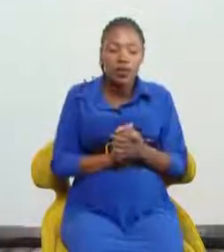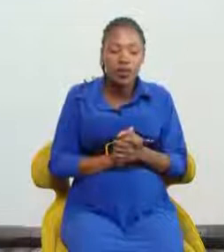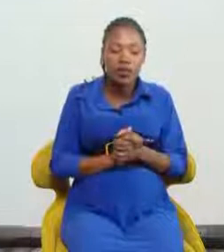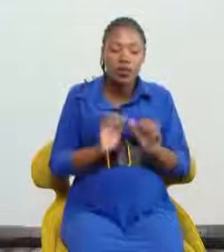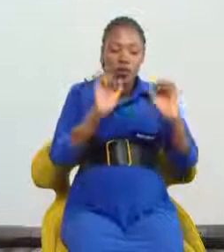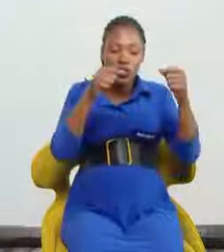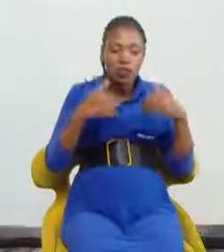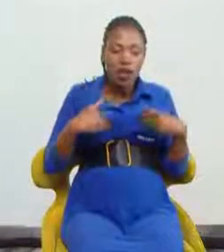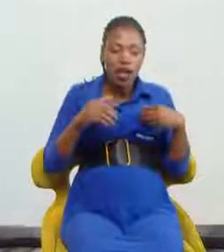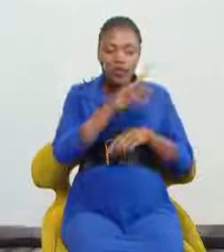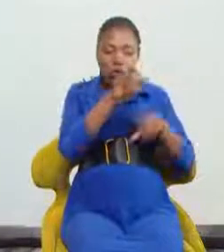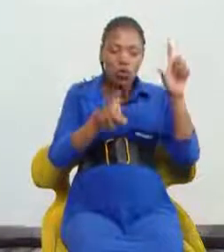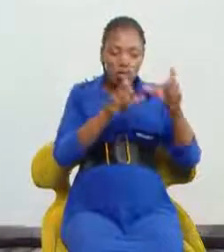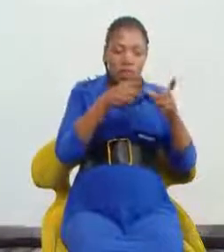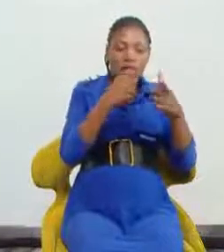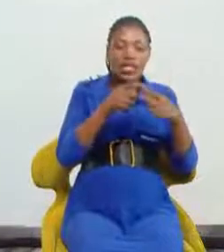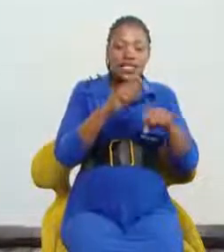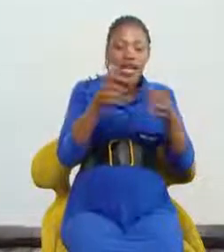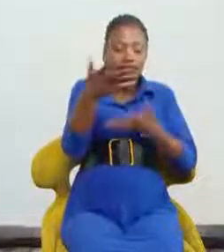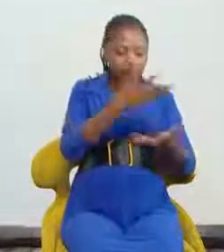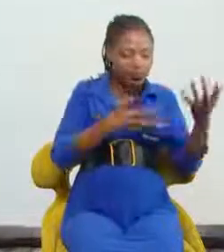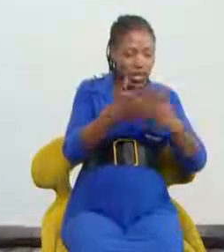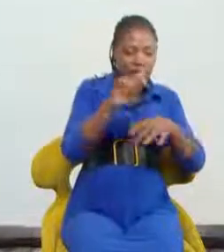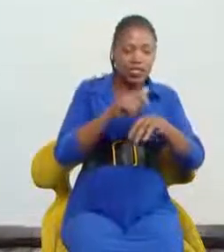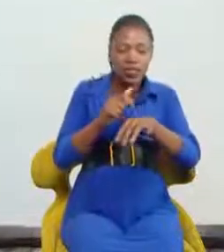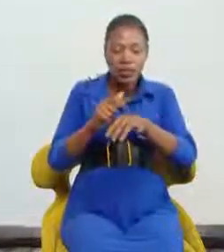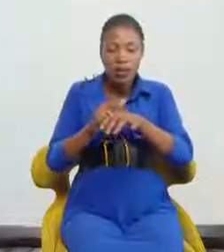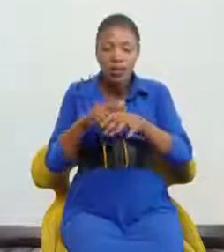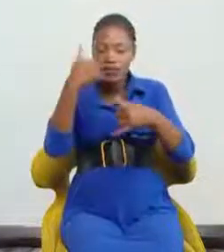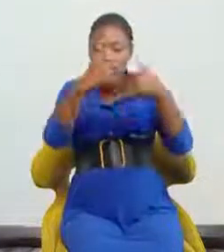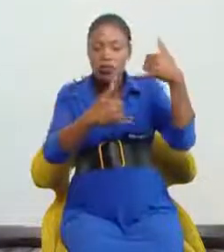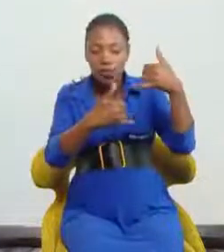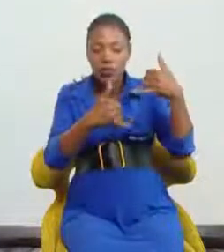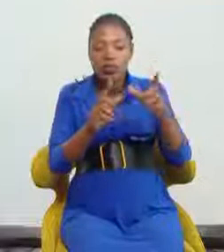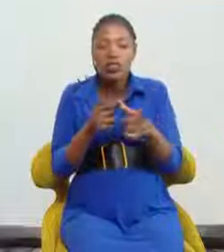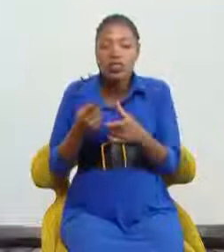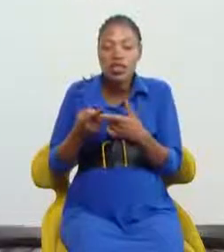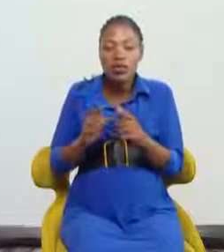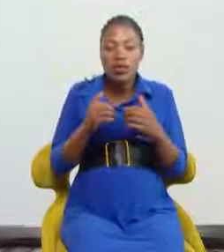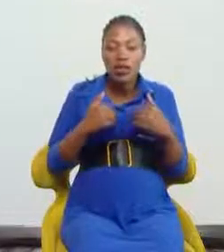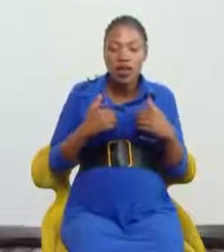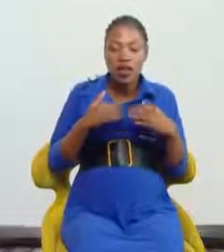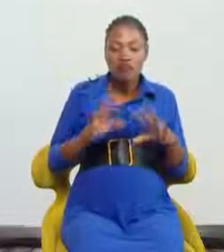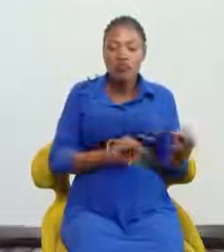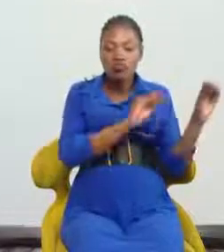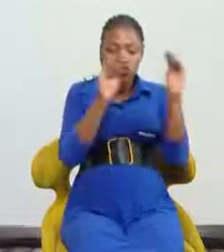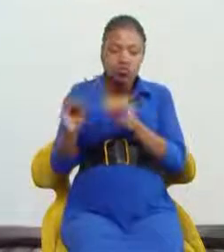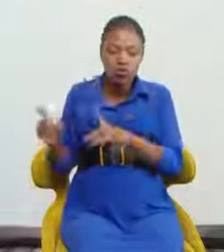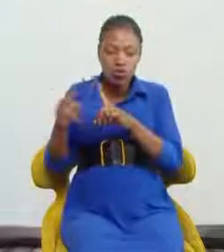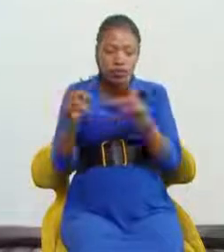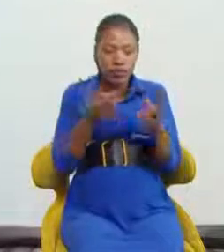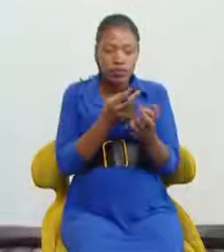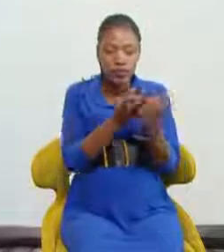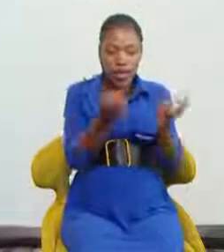the questions during the interactive session, which will be in the tail end of the program, so that we can move to the next panel